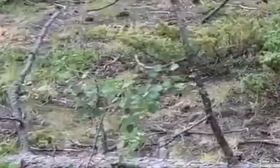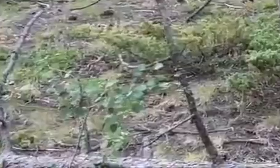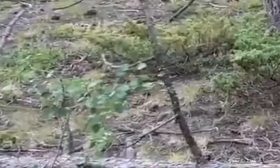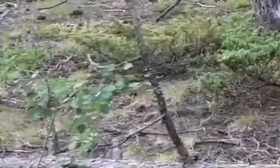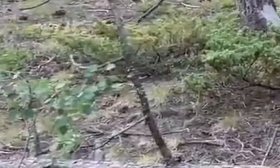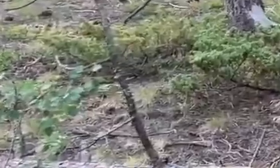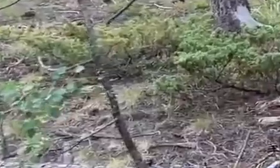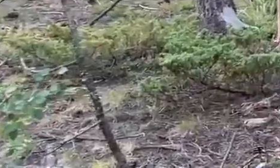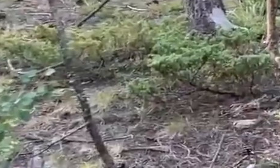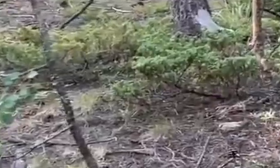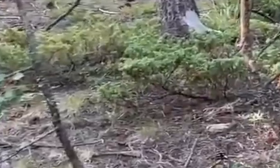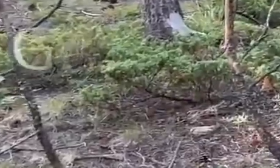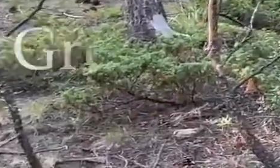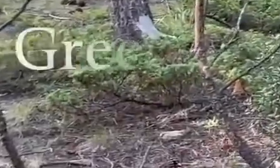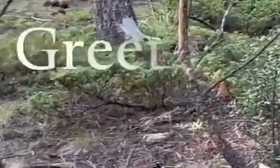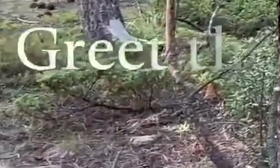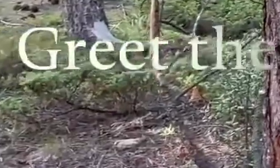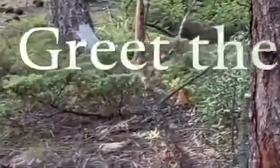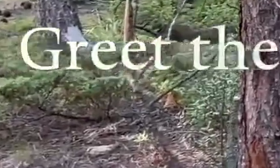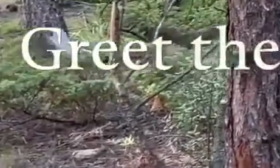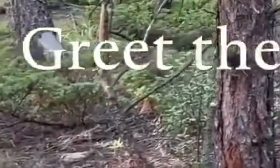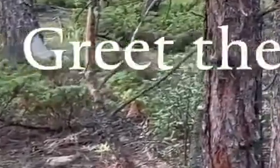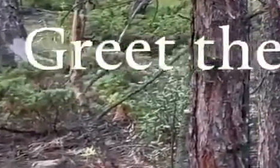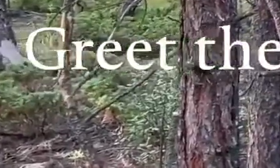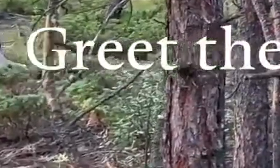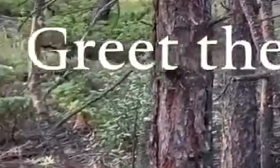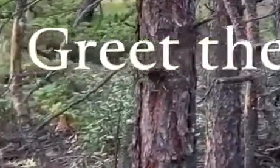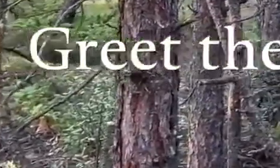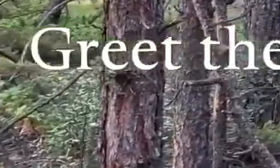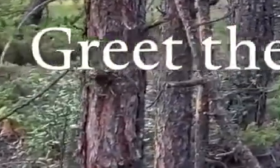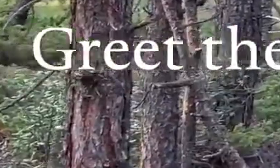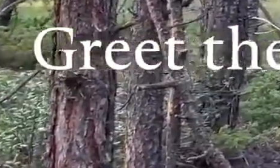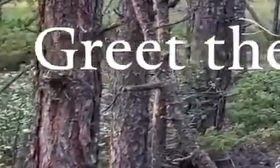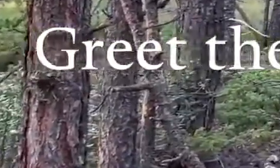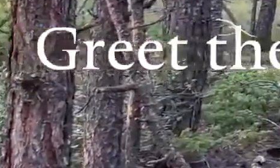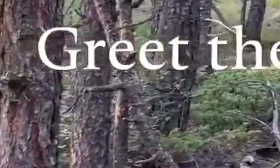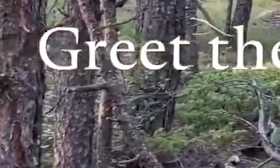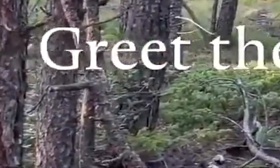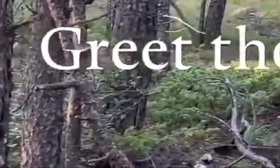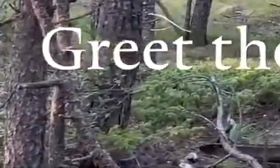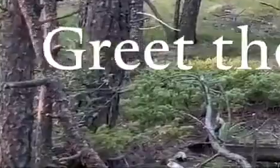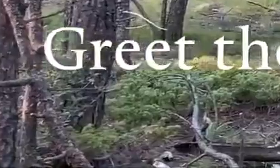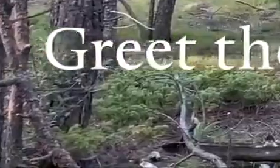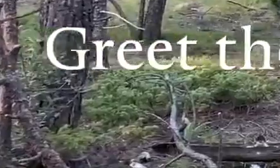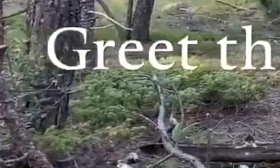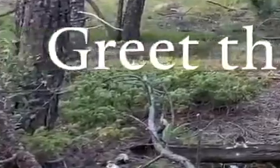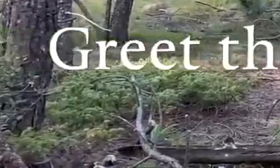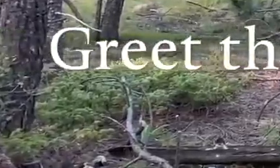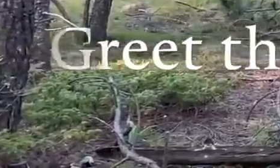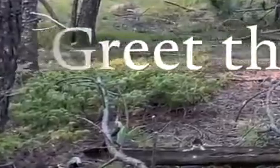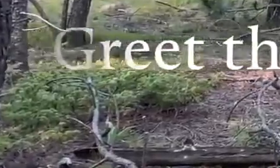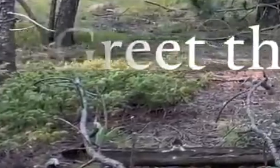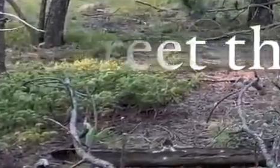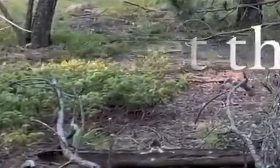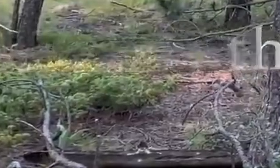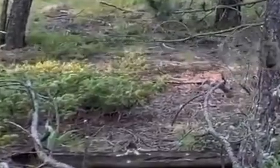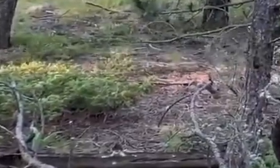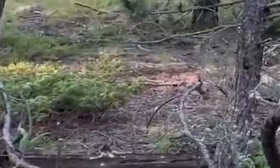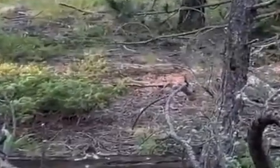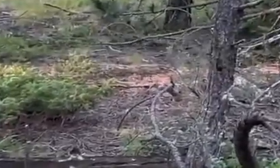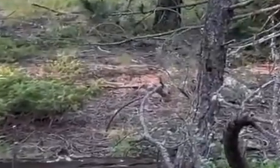winds urging me on. Greet the infinite sea before